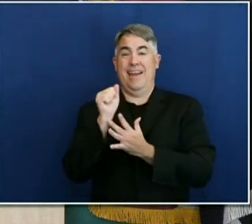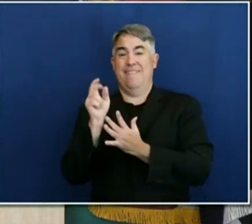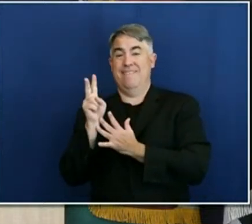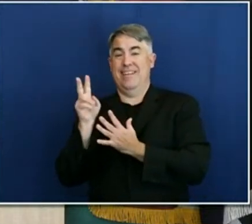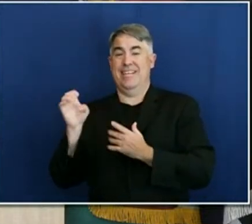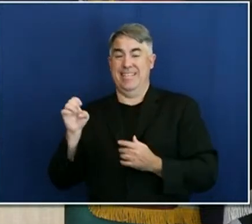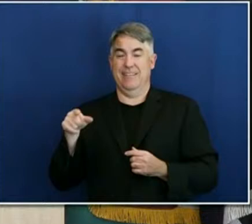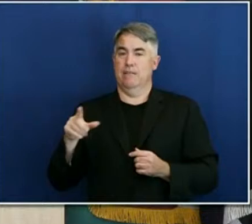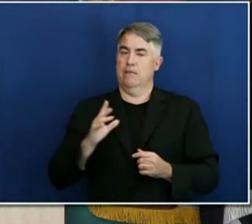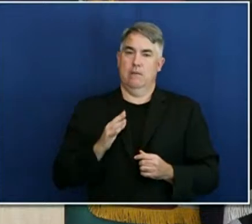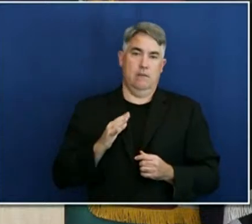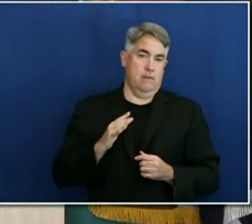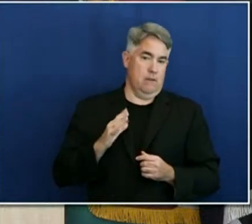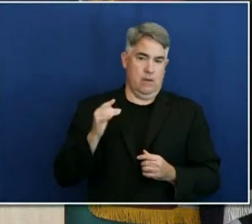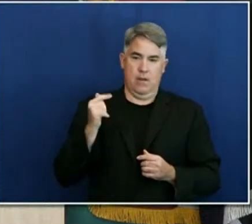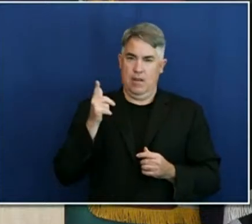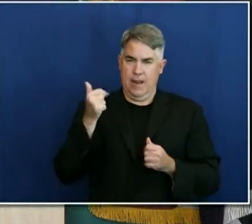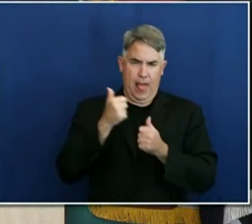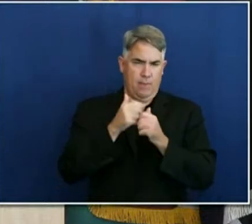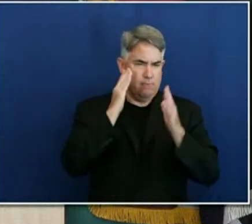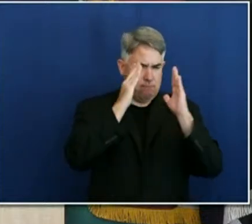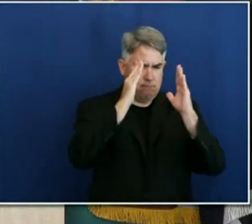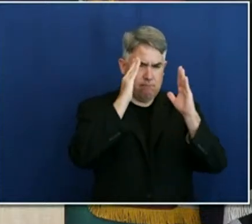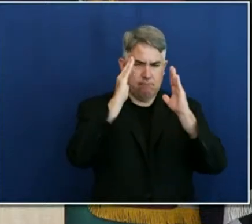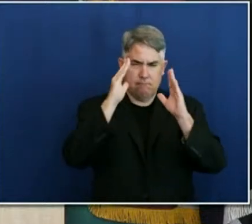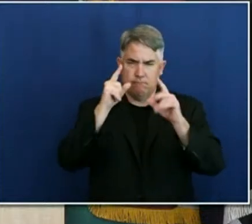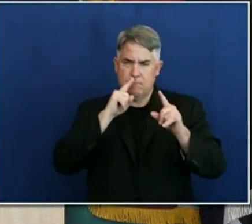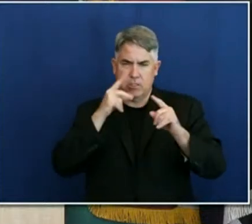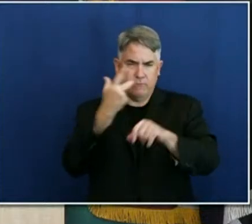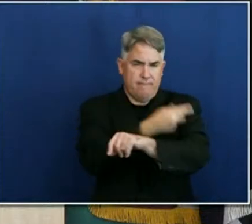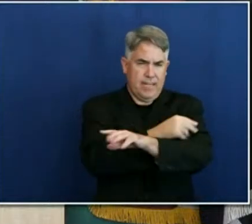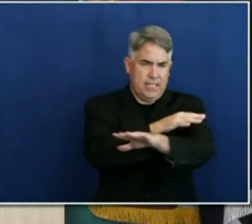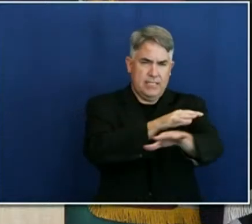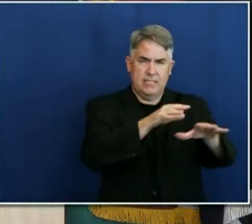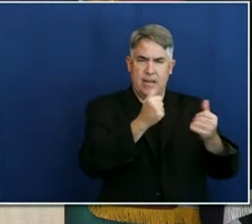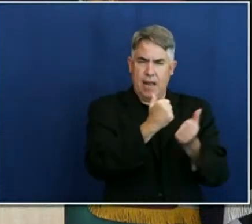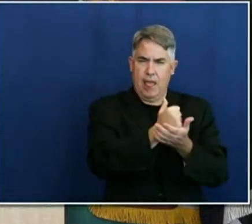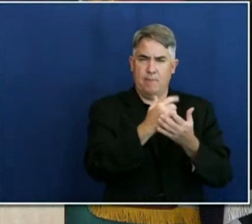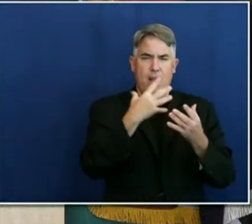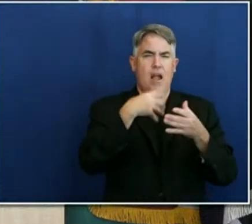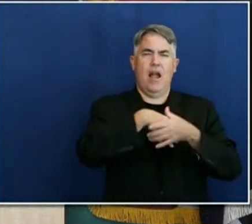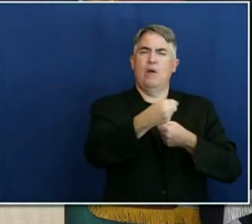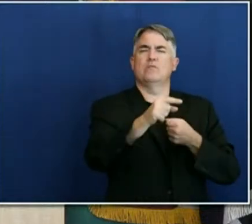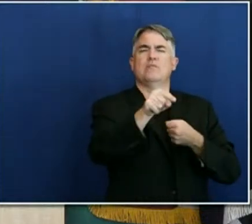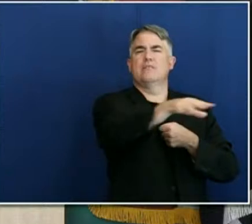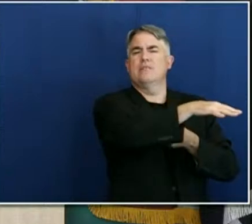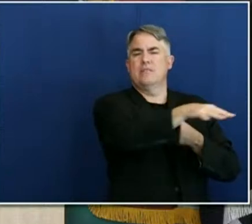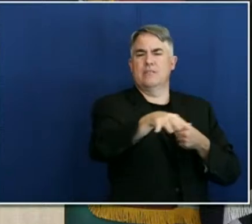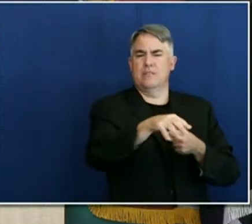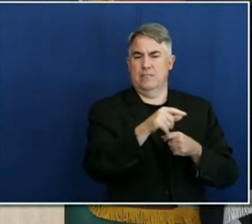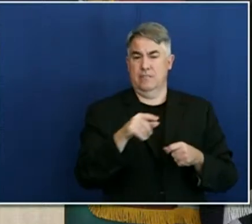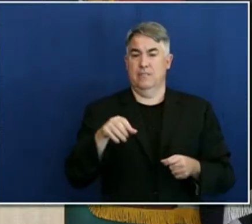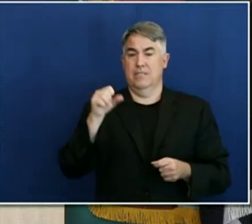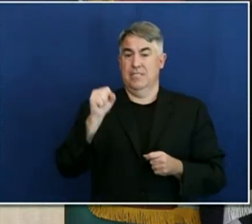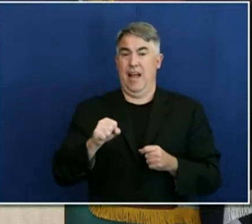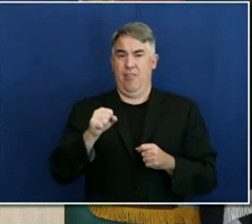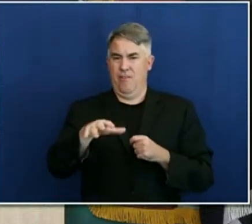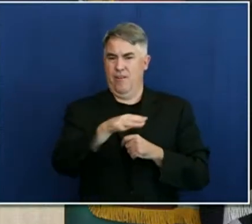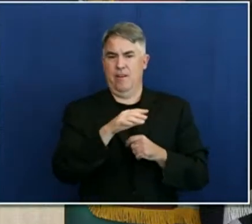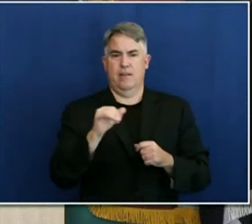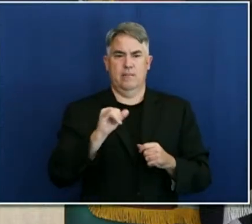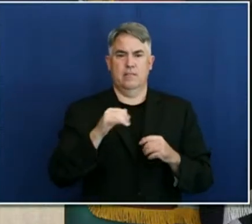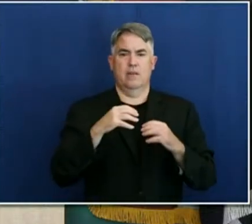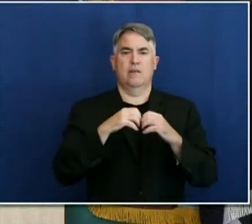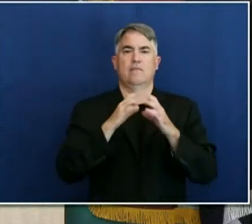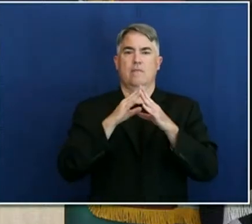the vaccine, and for that, we're going to make sure that these programs that were piloted in the South County are going to be piloted throughout North County. And as Chair